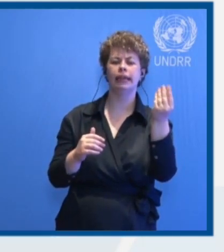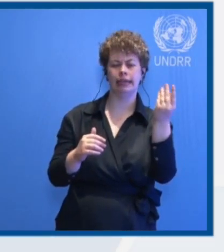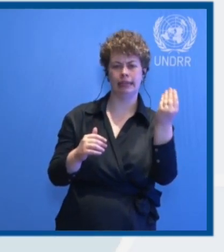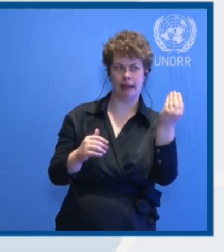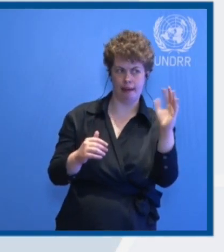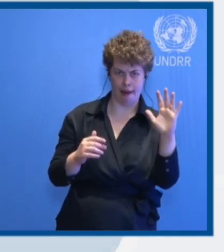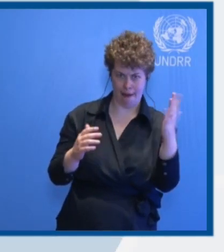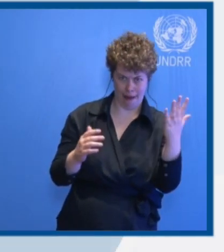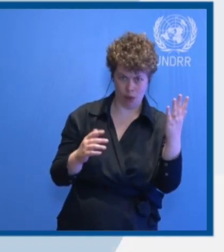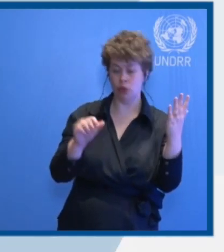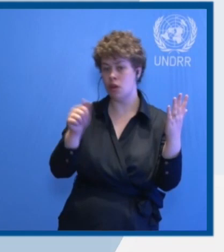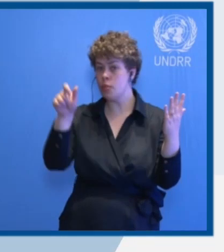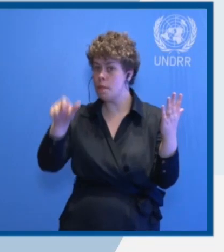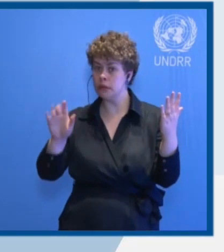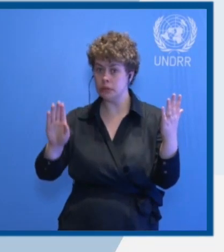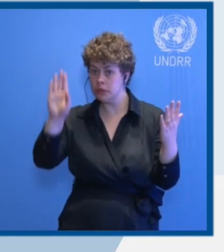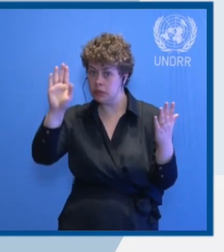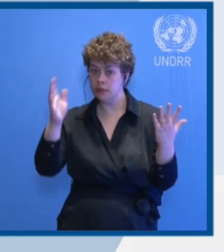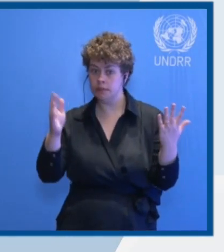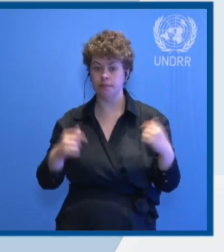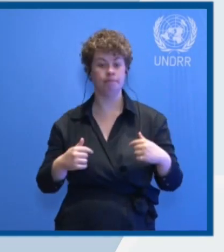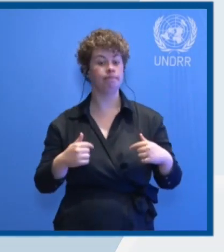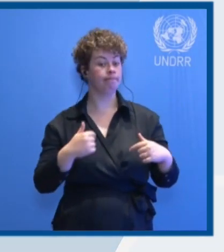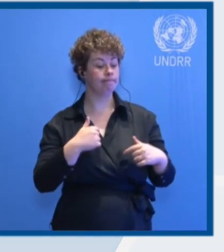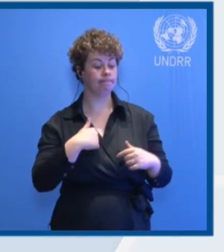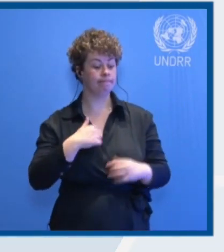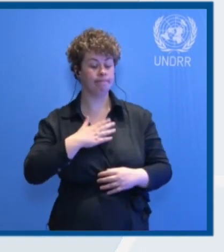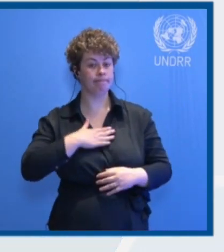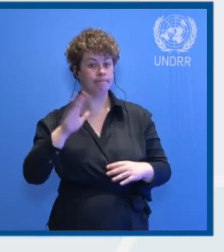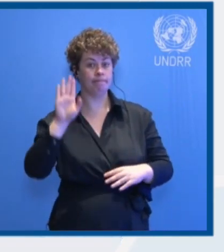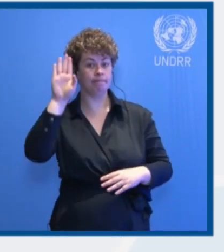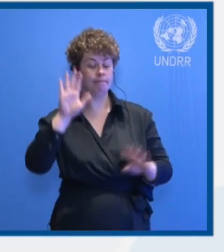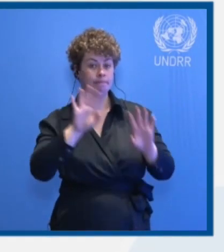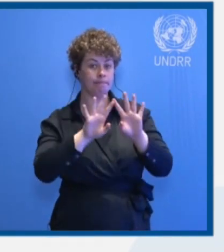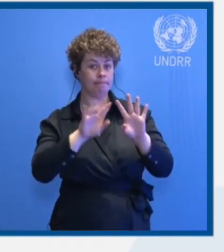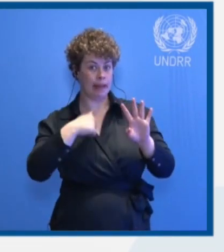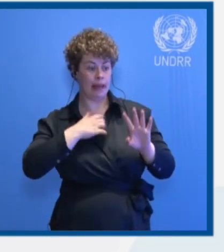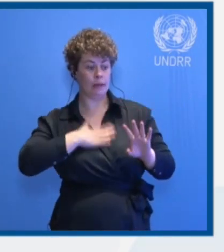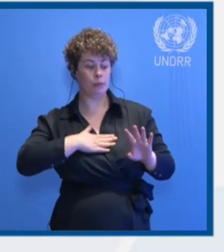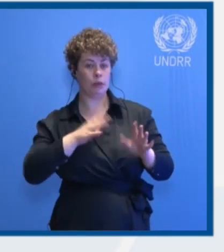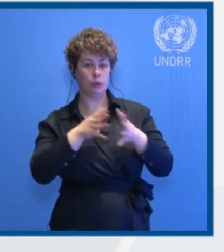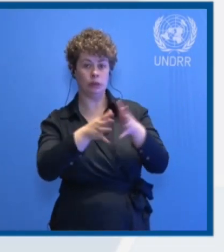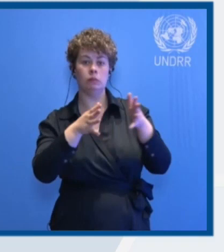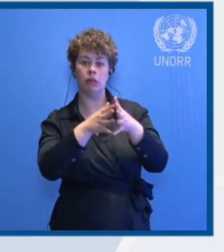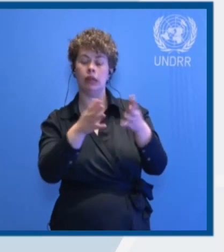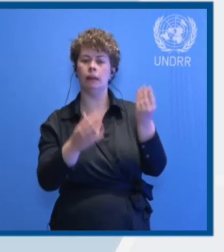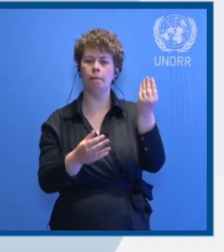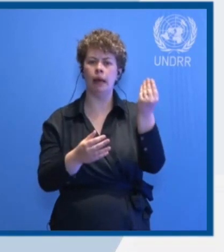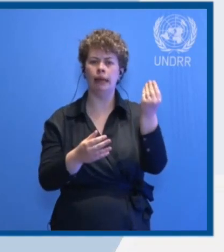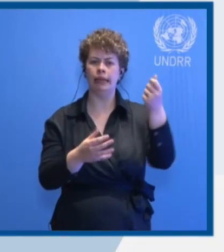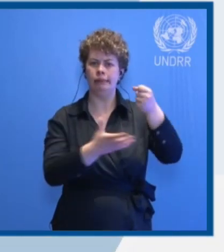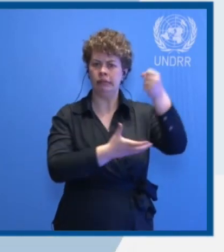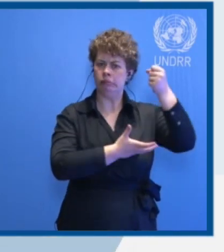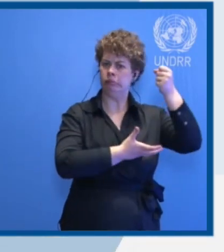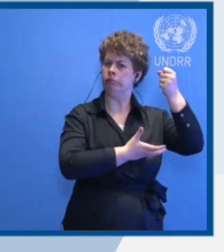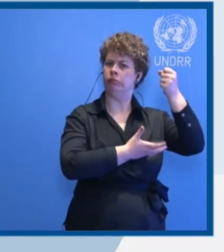Yeah. Actually, I would like to add a brief explanation about the financial mobilization.